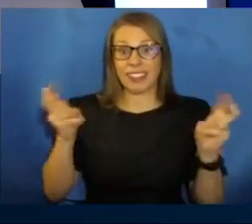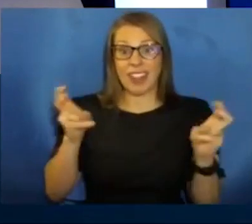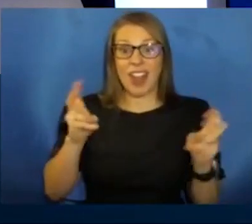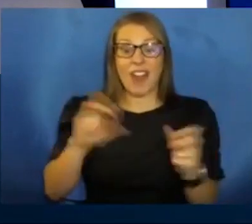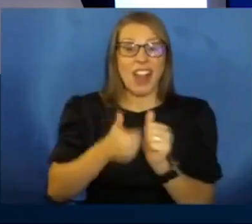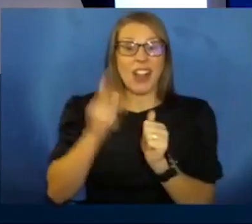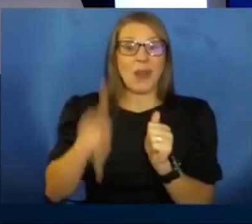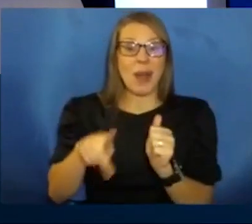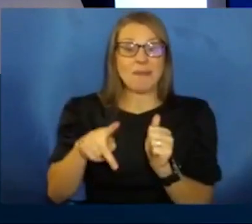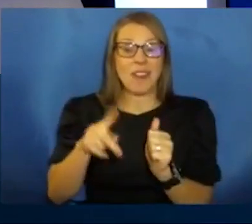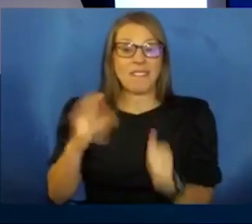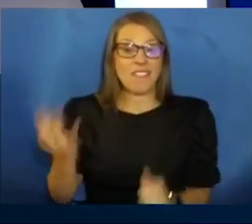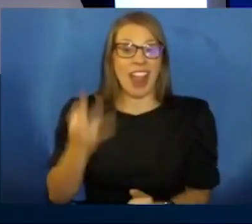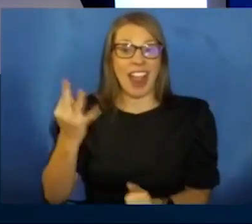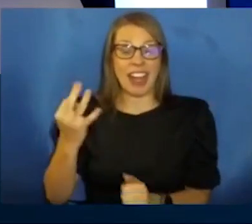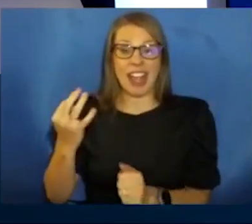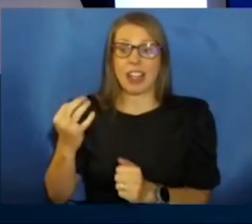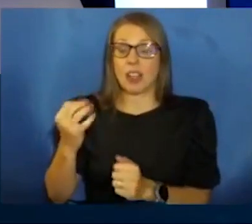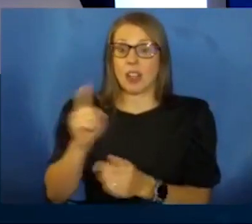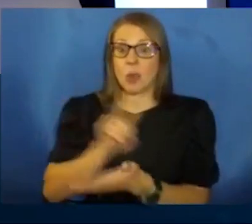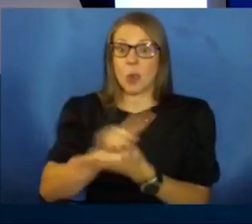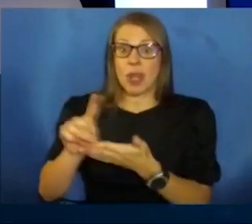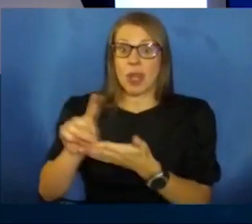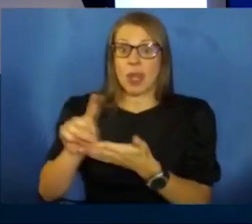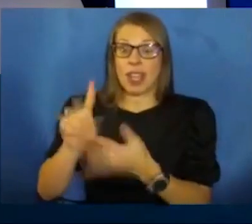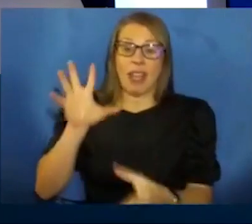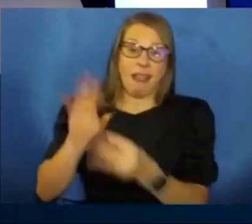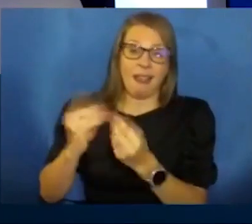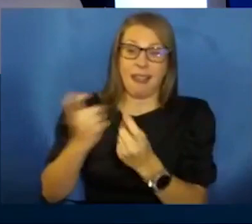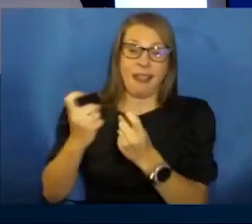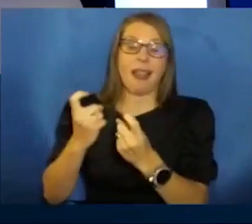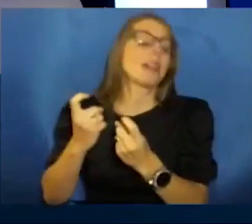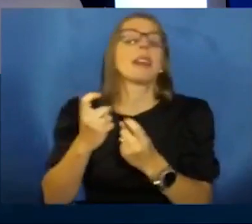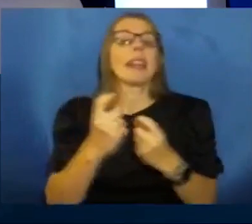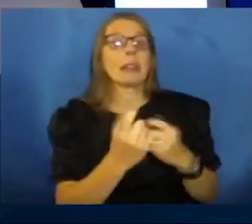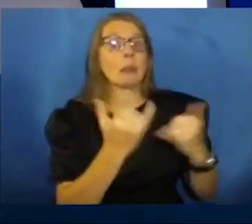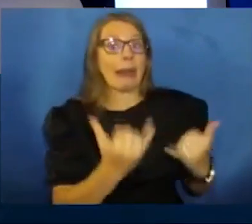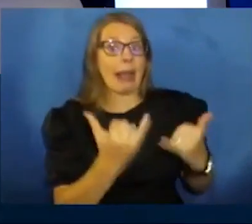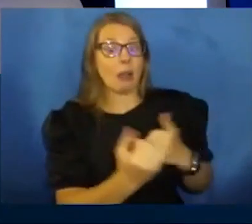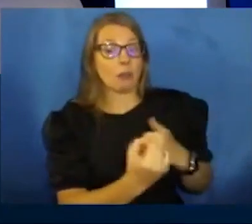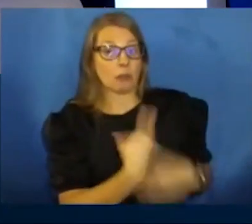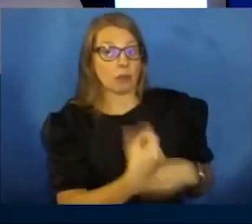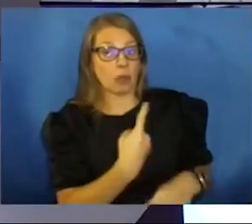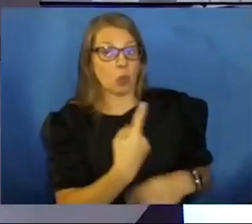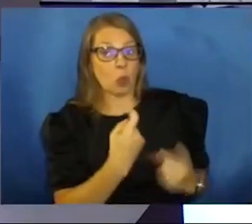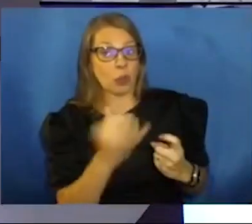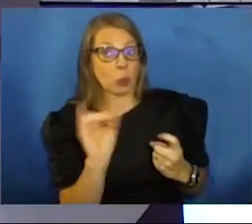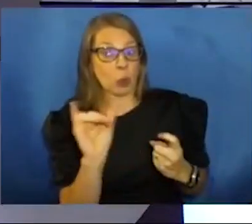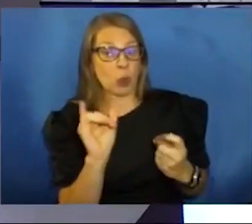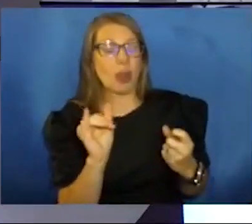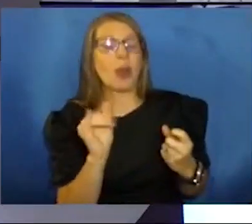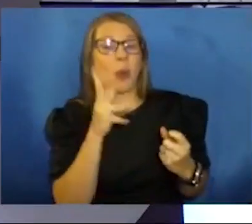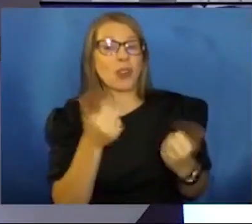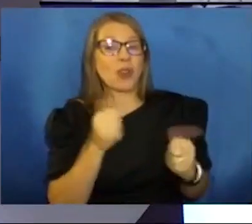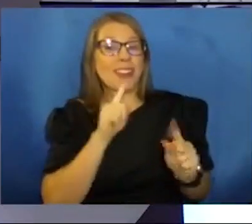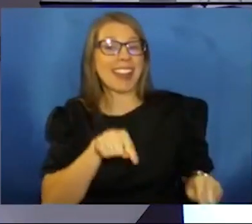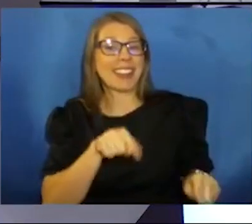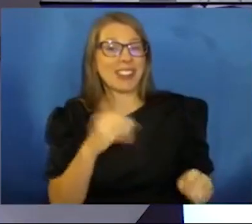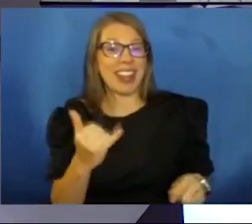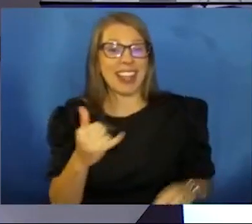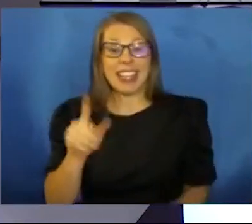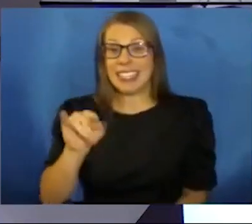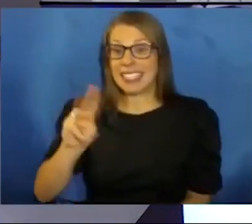They've been coming in through the week. But send in your other questions now because we're going to try to get to some of those as well. And we're so glad to have Dr. Tim Williamson with us. We're going